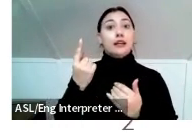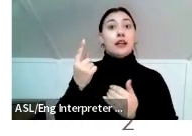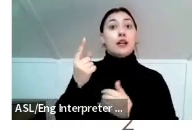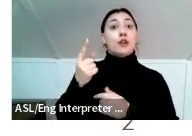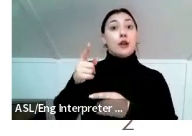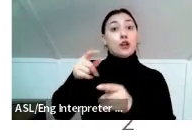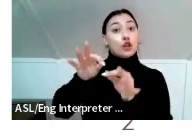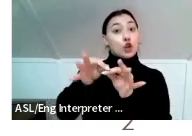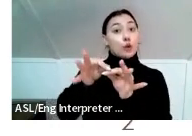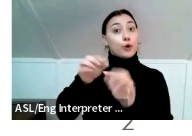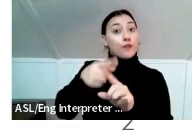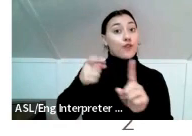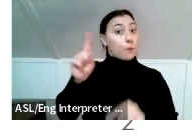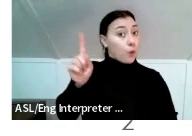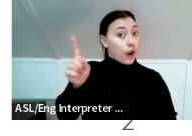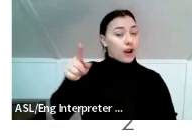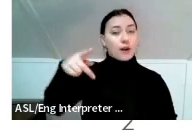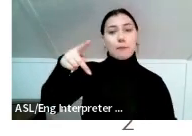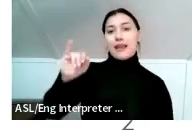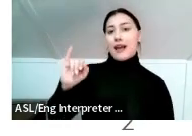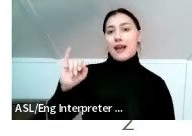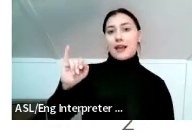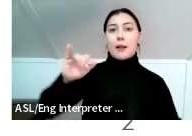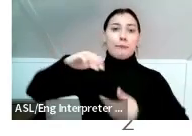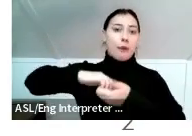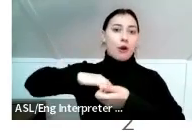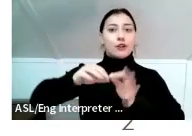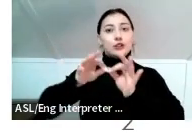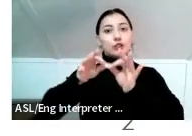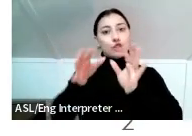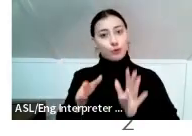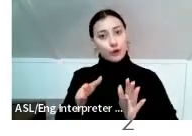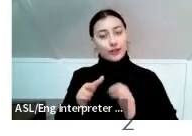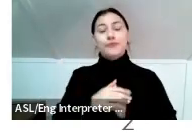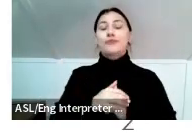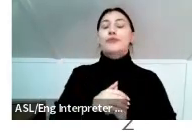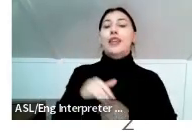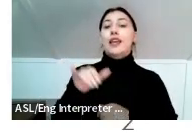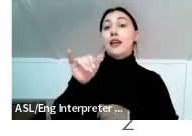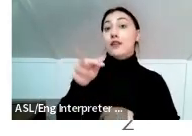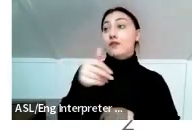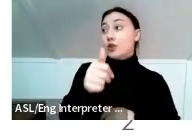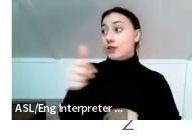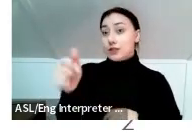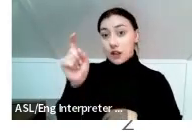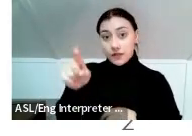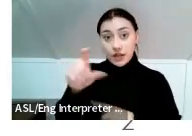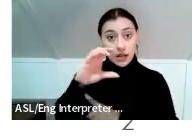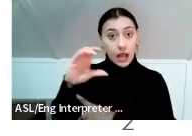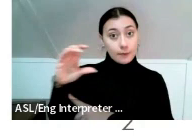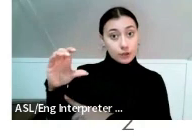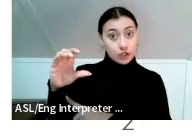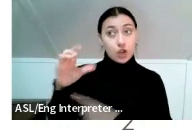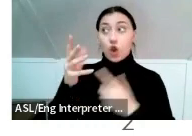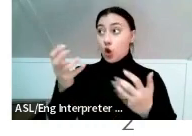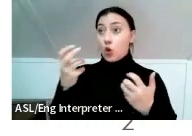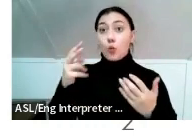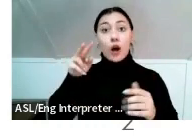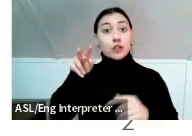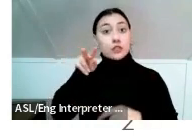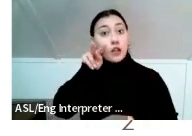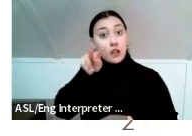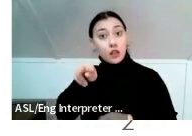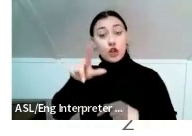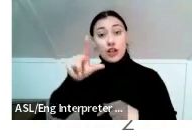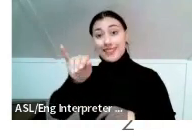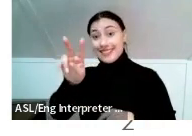Partners Interpreting. So if you need the captions and would like to see them like live in your Zoom window, you can use the